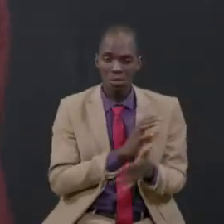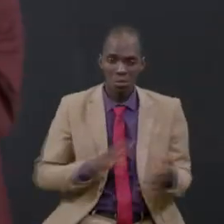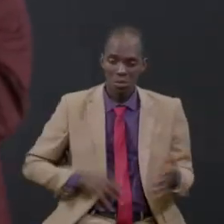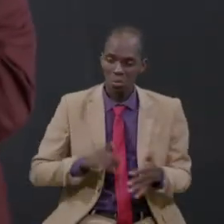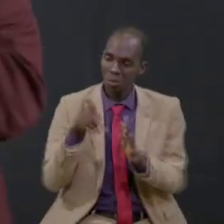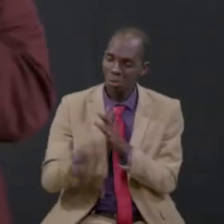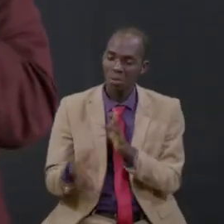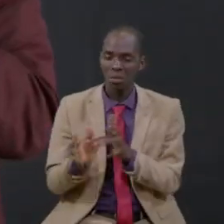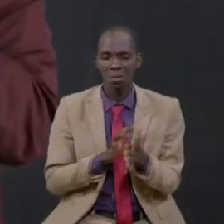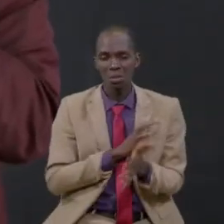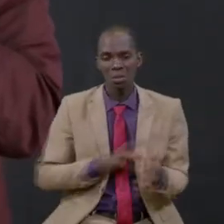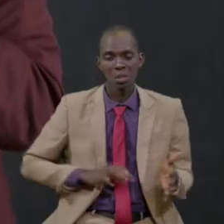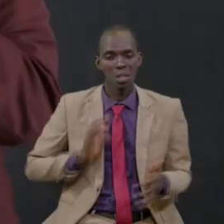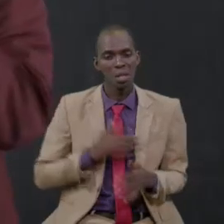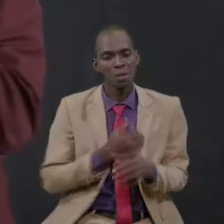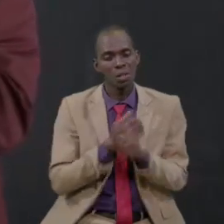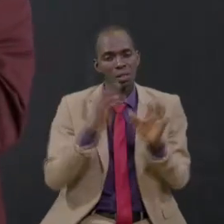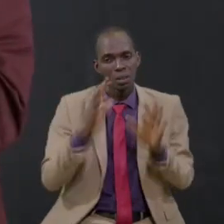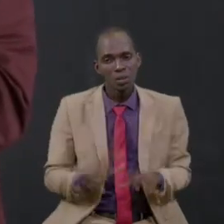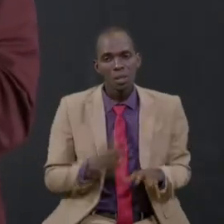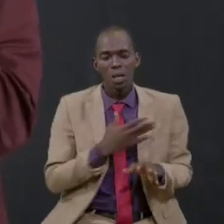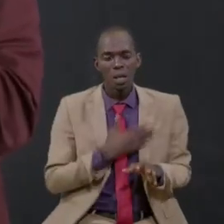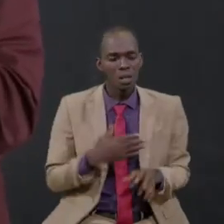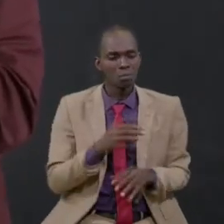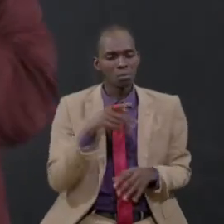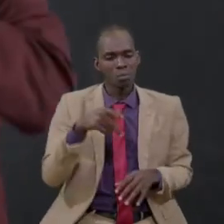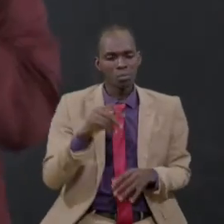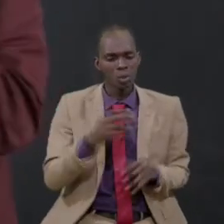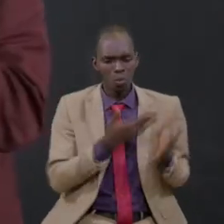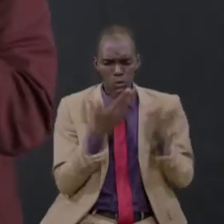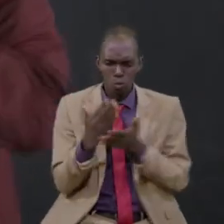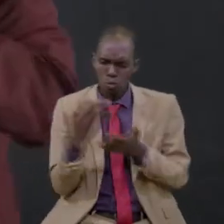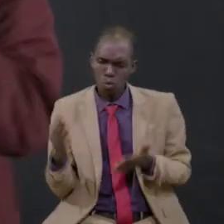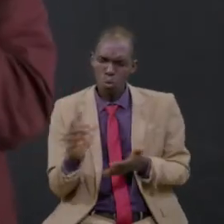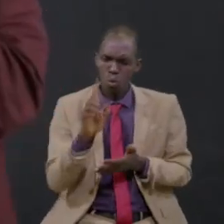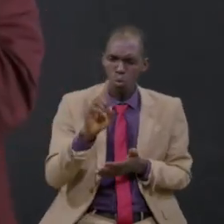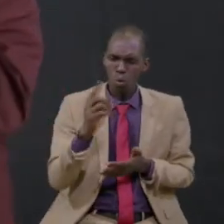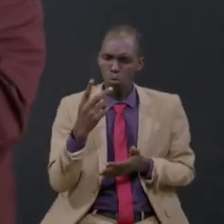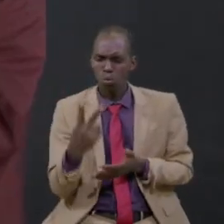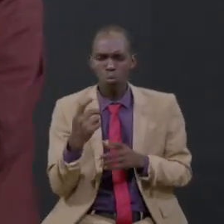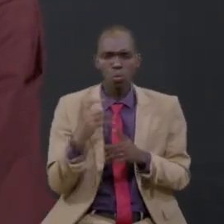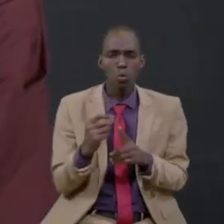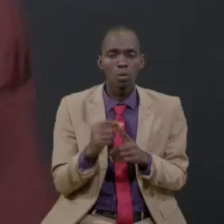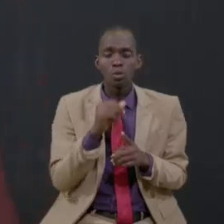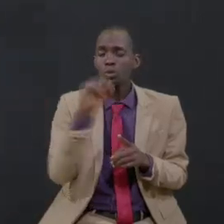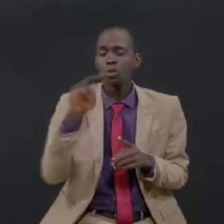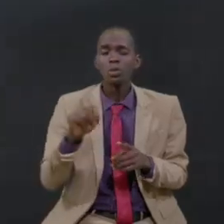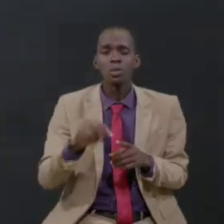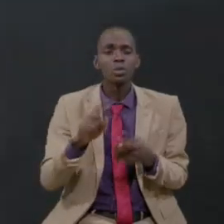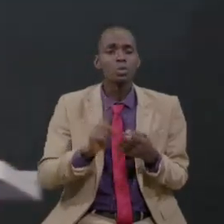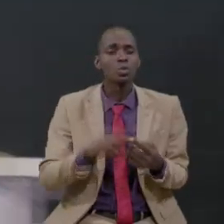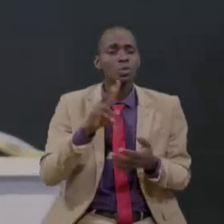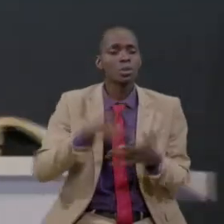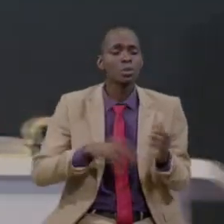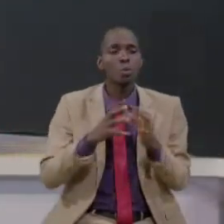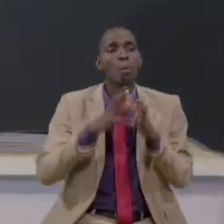he quoted one or two verses of scripture. We don't have to quote how many, 40 verses of scripture. Sometimes I